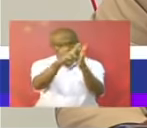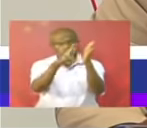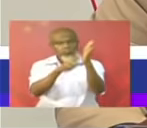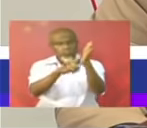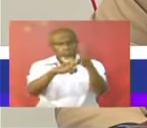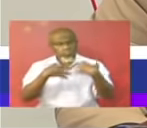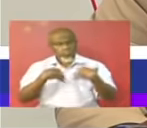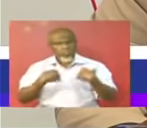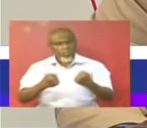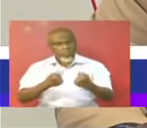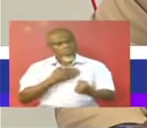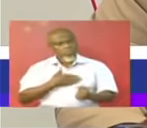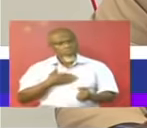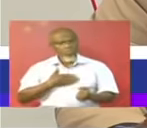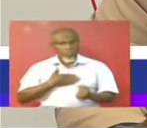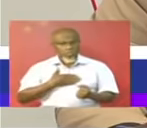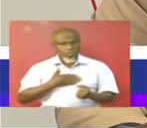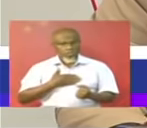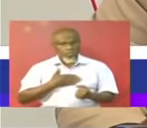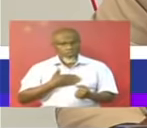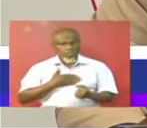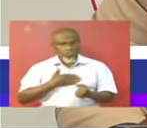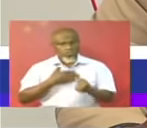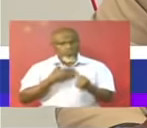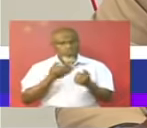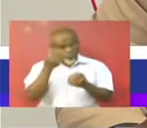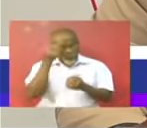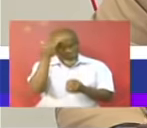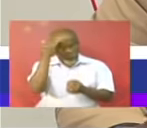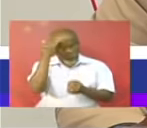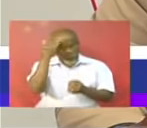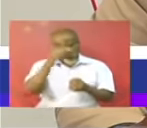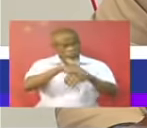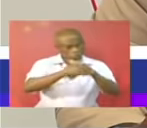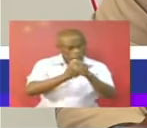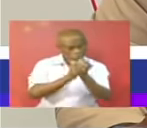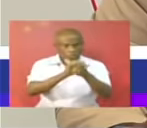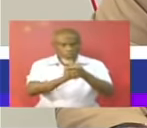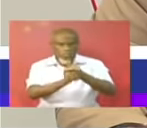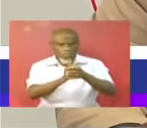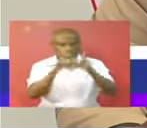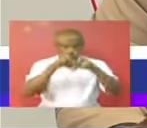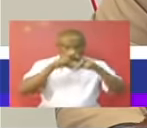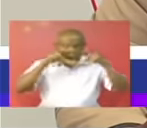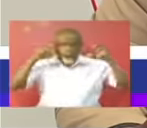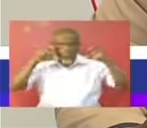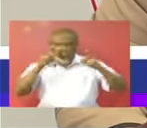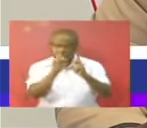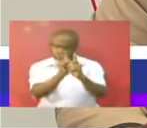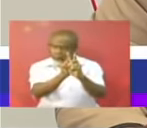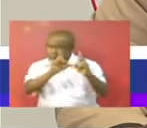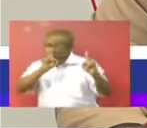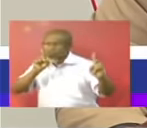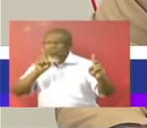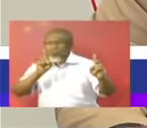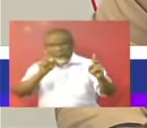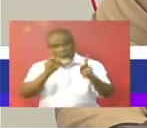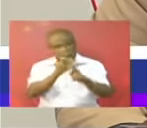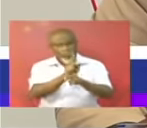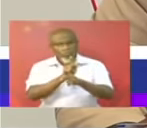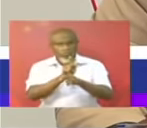We've simplified them into the 3 W's: washing your hands, wearing your mask, watching your distance. And